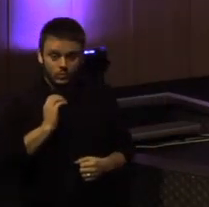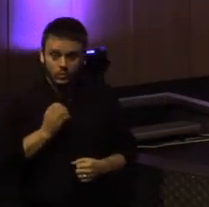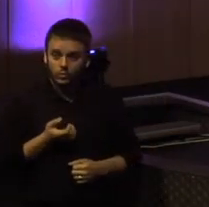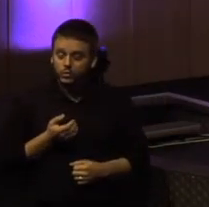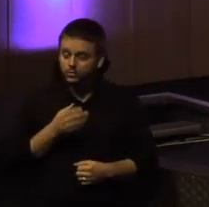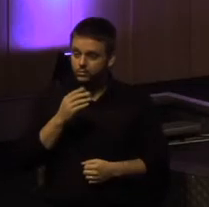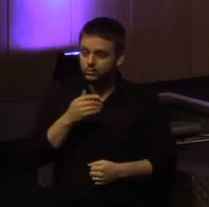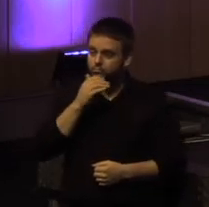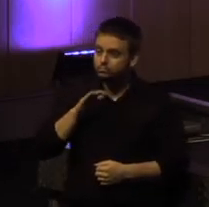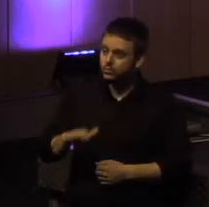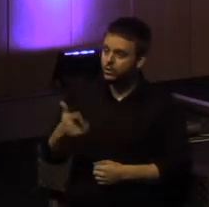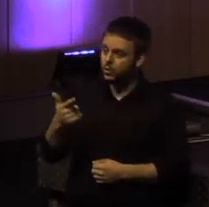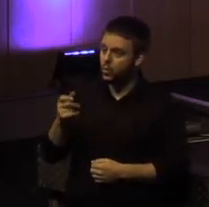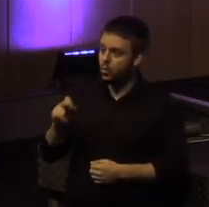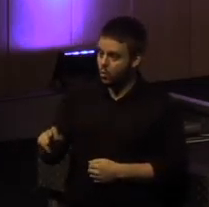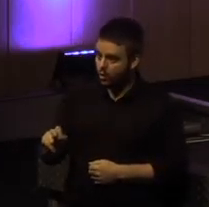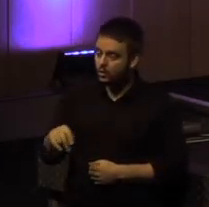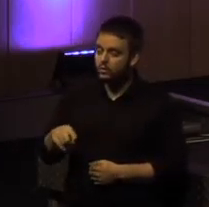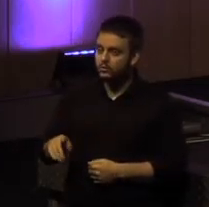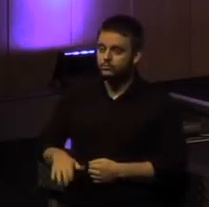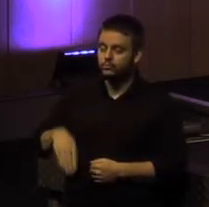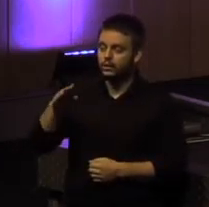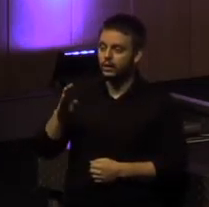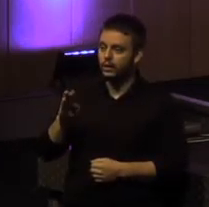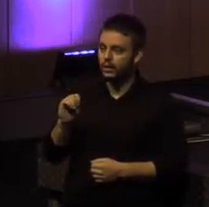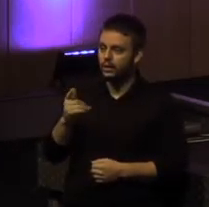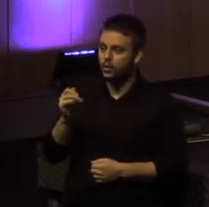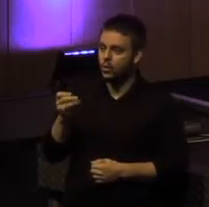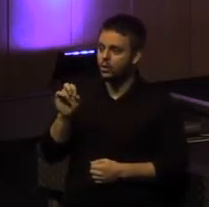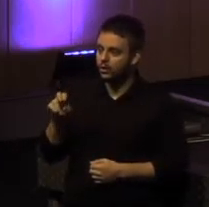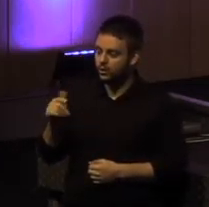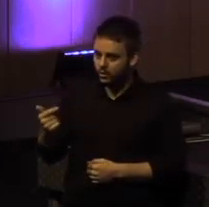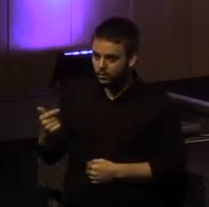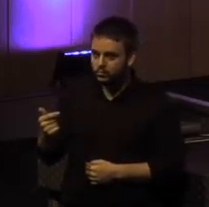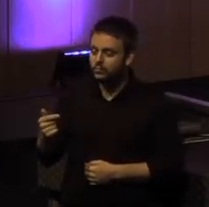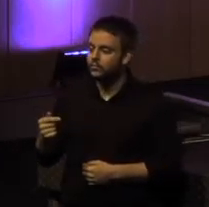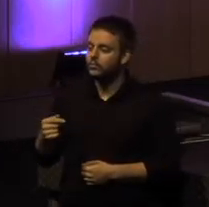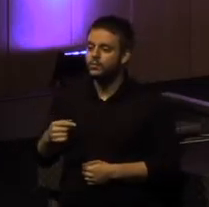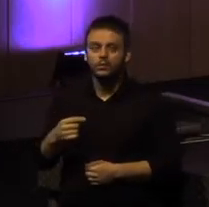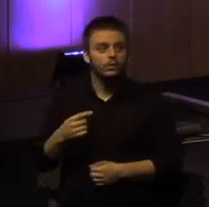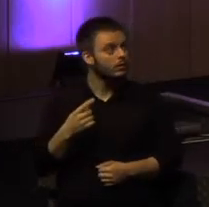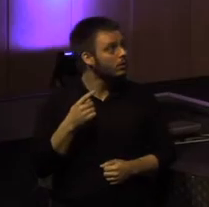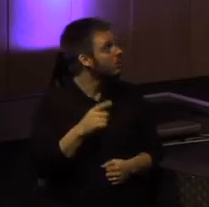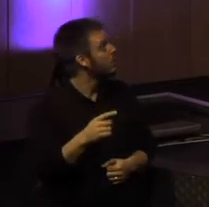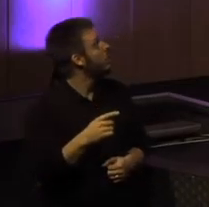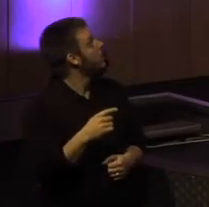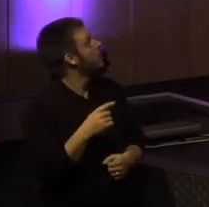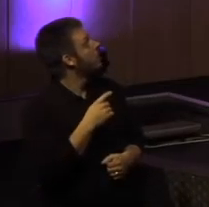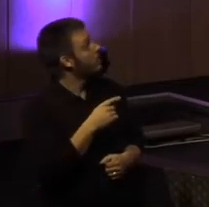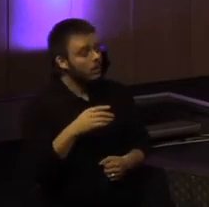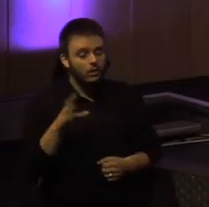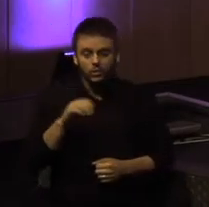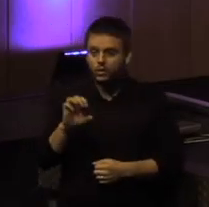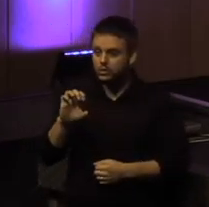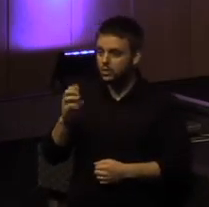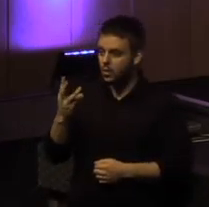press release that came out, this happened about 2 in the afternoon. The press release that came out at 6